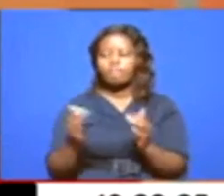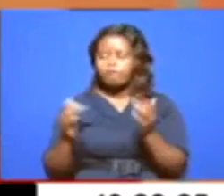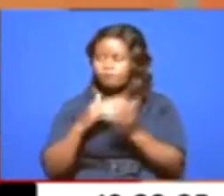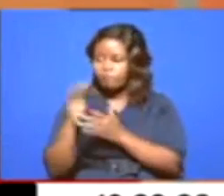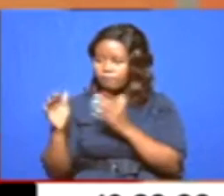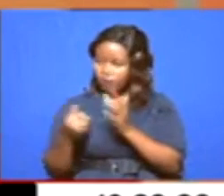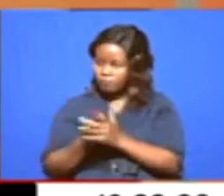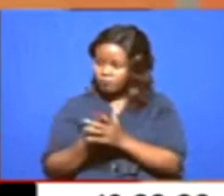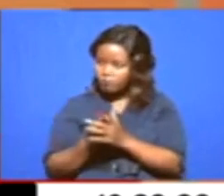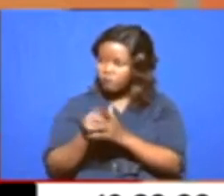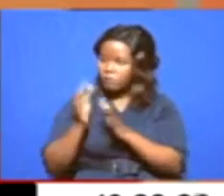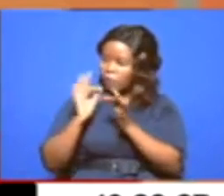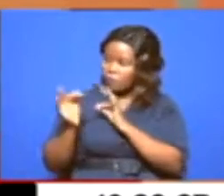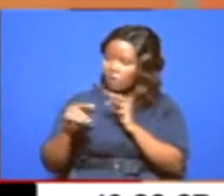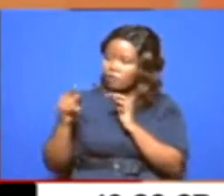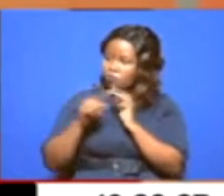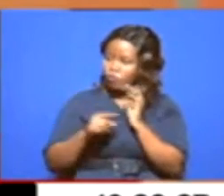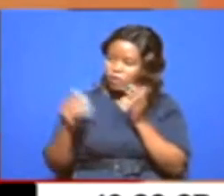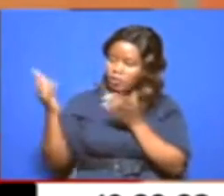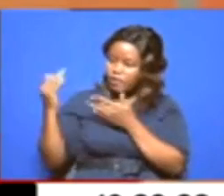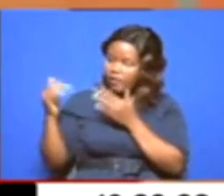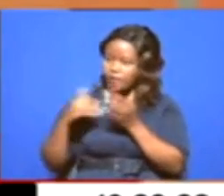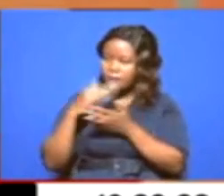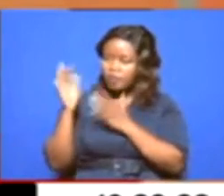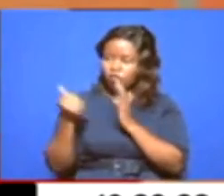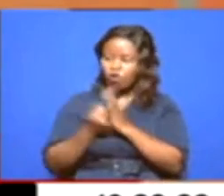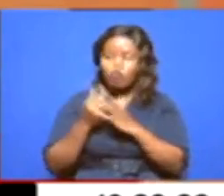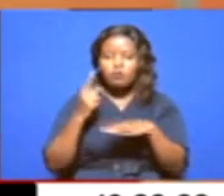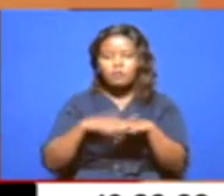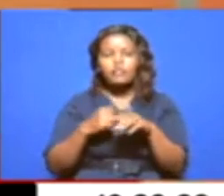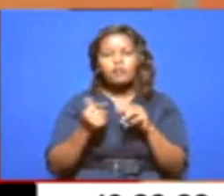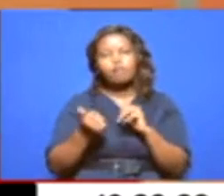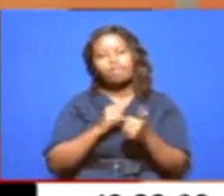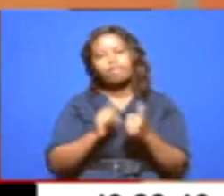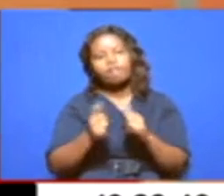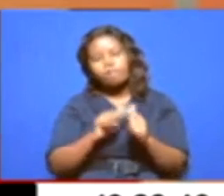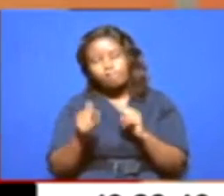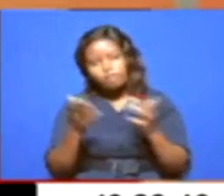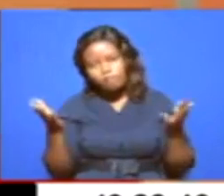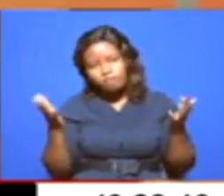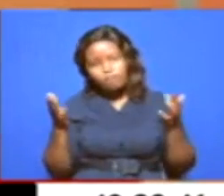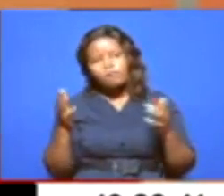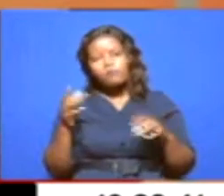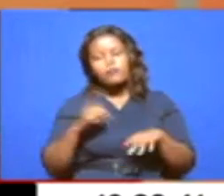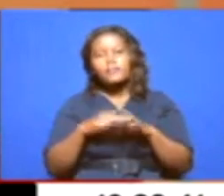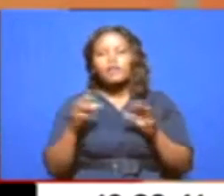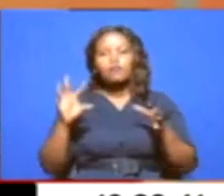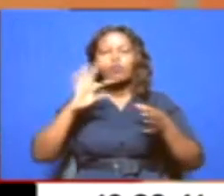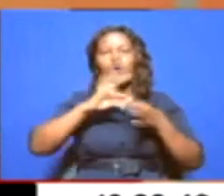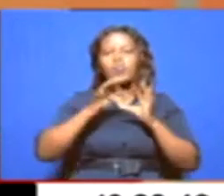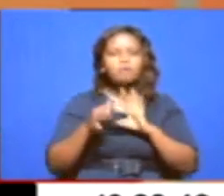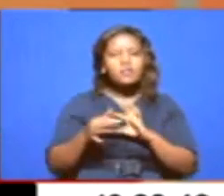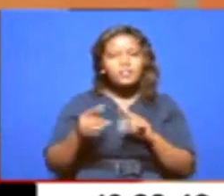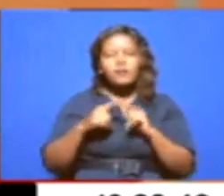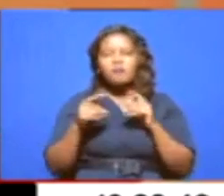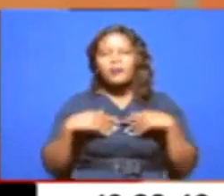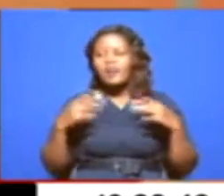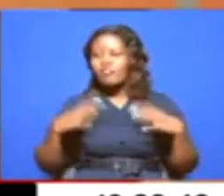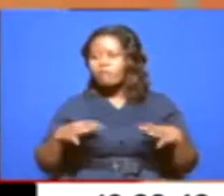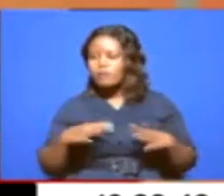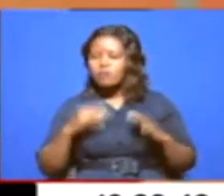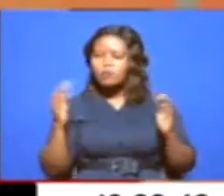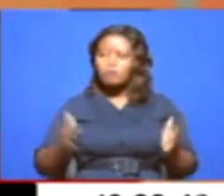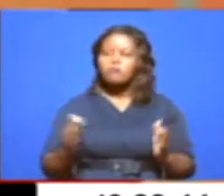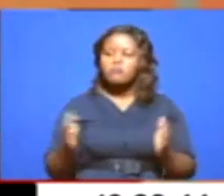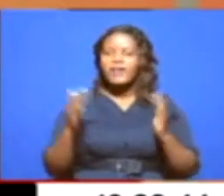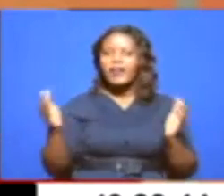during the competitions, during the World Championship, during the Olympics, but then we don't even go and encourage them, it does not be as well for us.